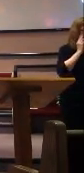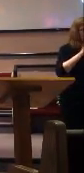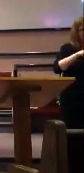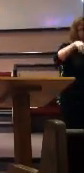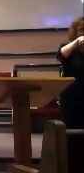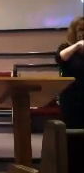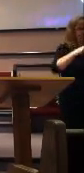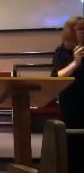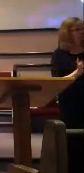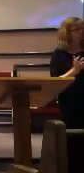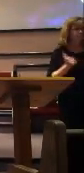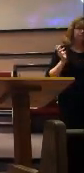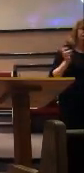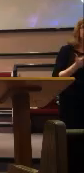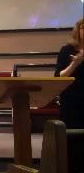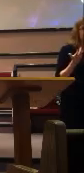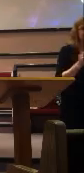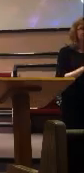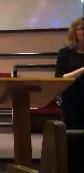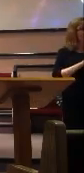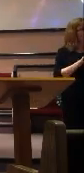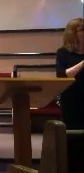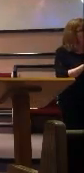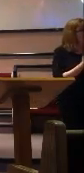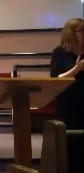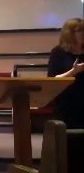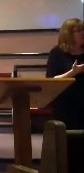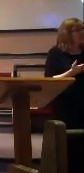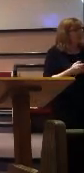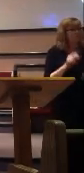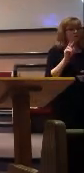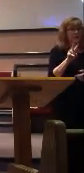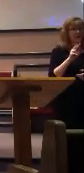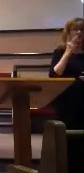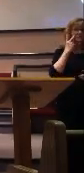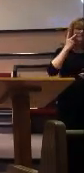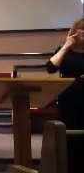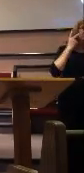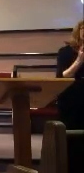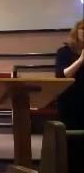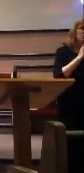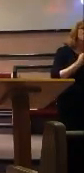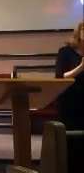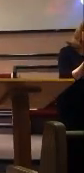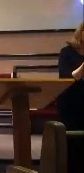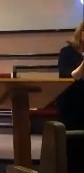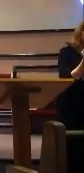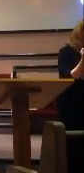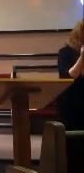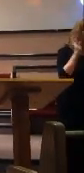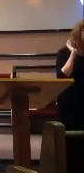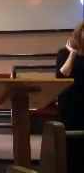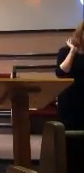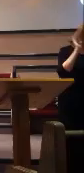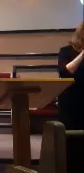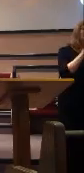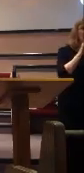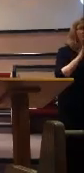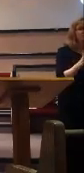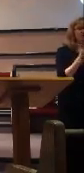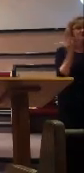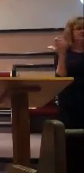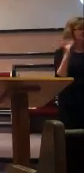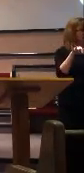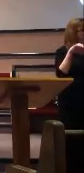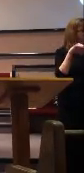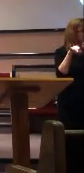for that to be the case, but also so that they could testify to the truth of who Jesus was, so that when